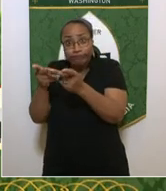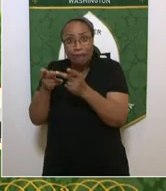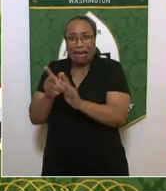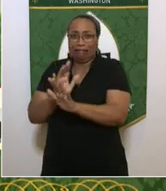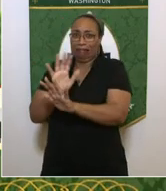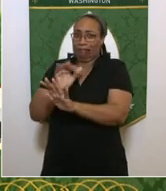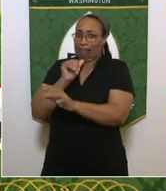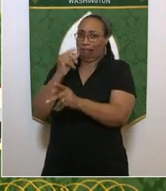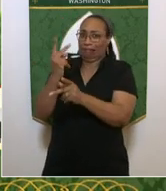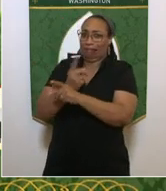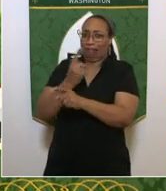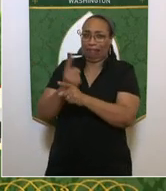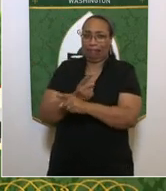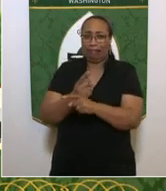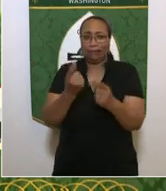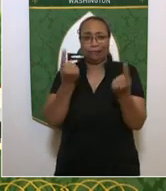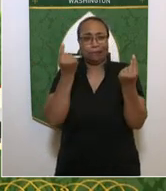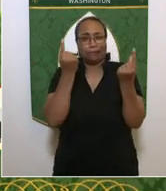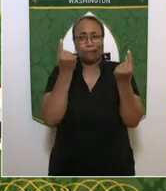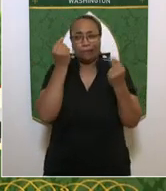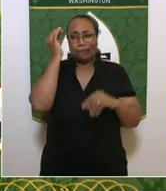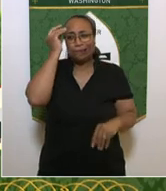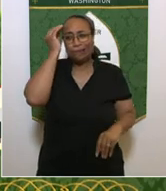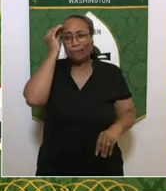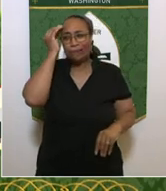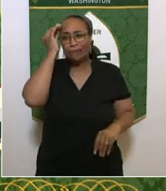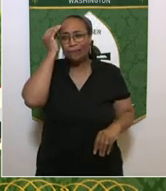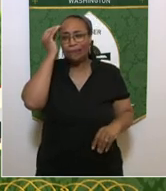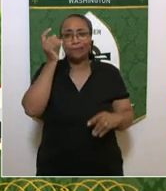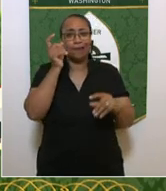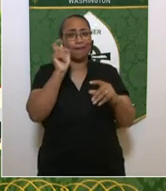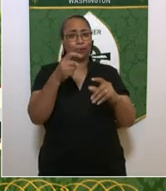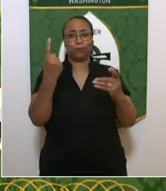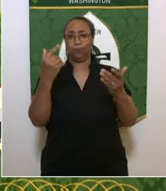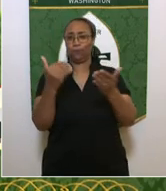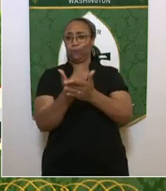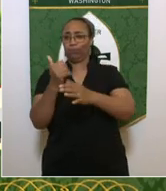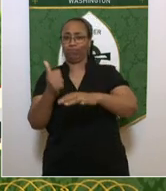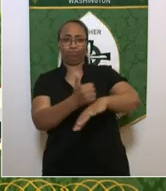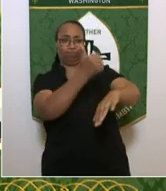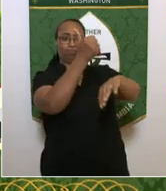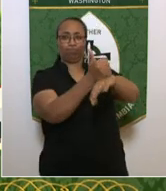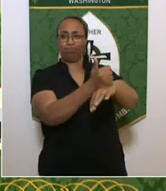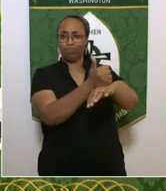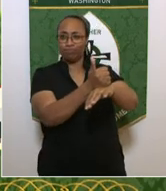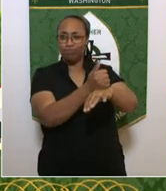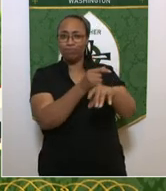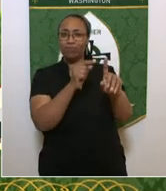them on a pathway to the middle class. And we tore down that old